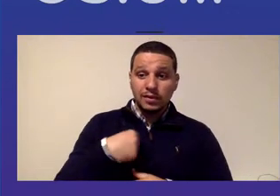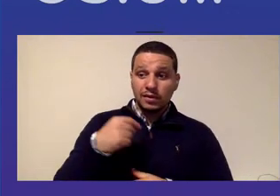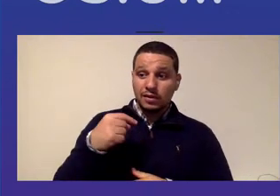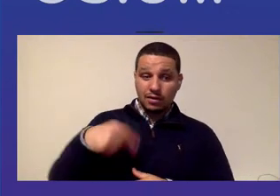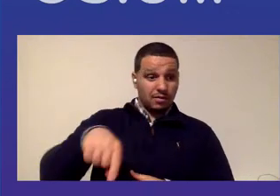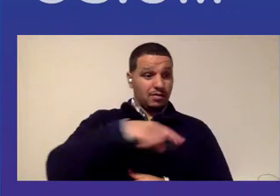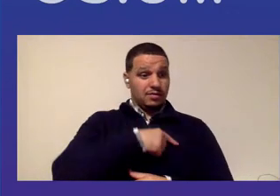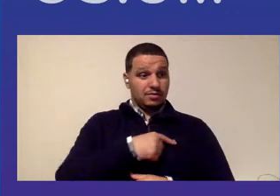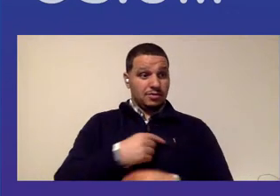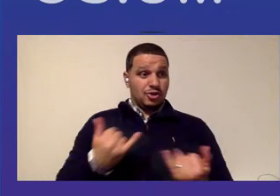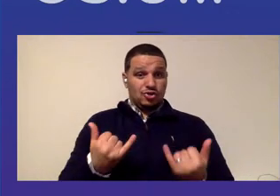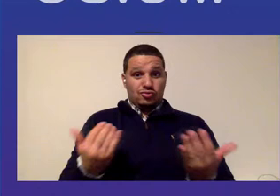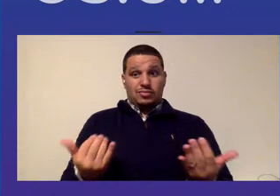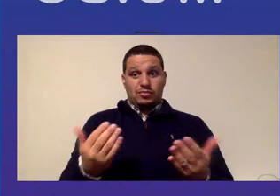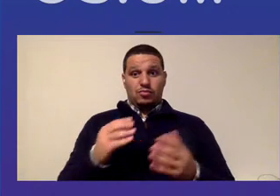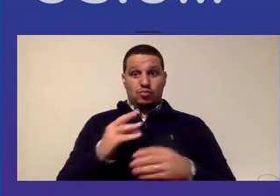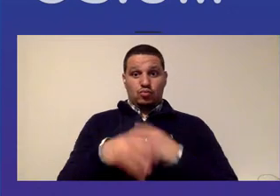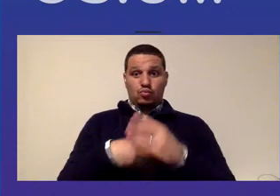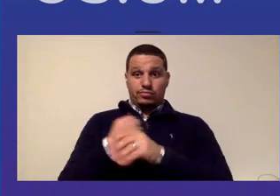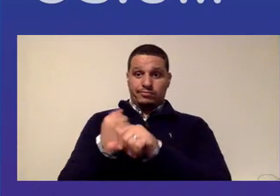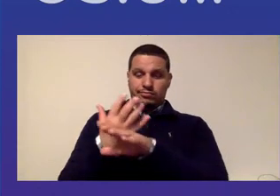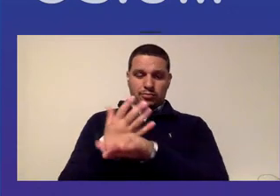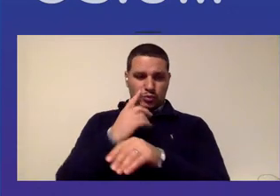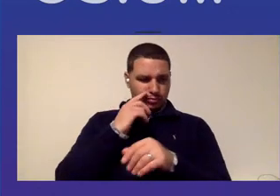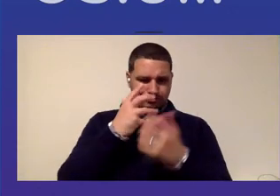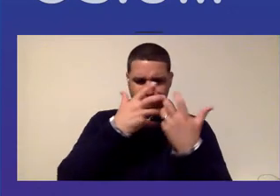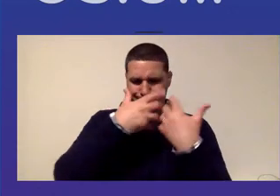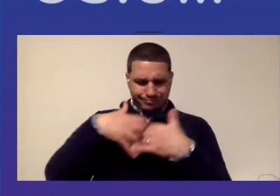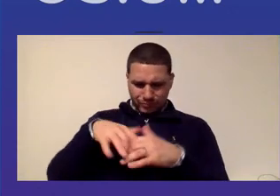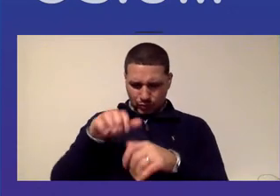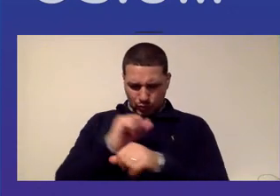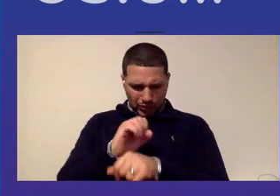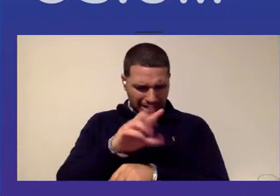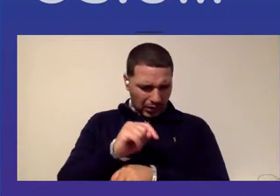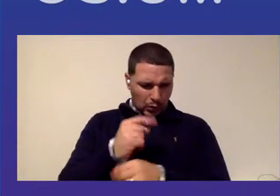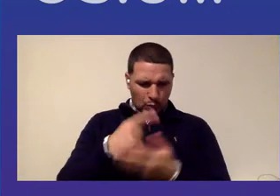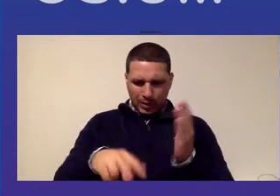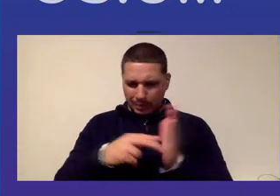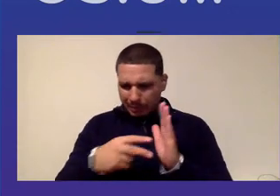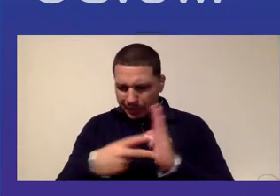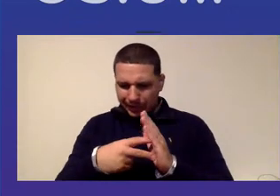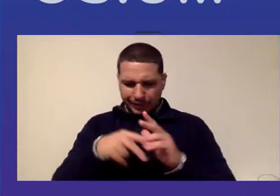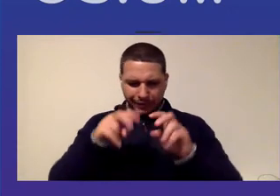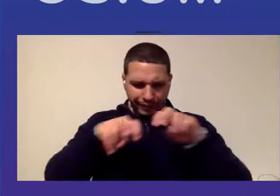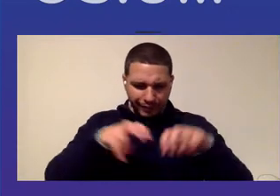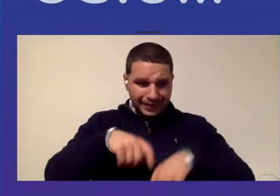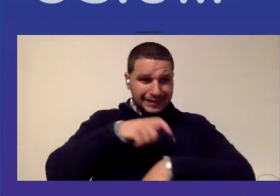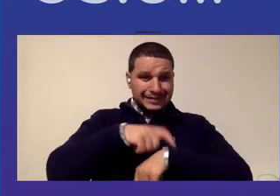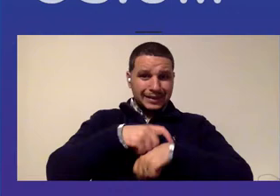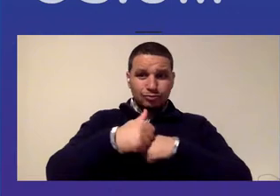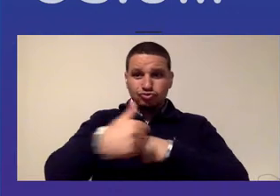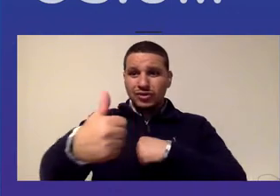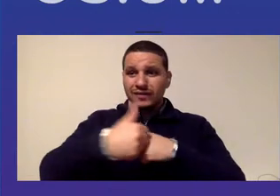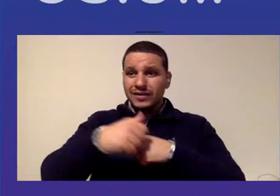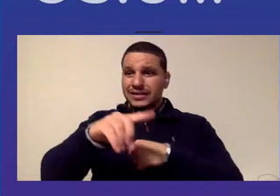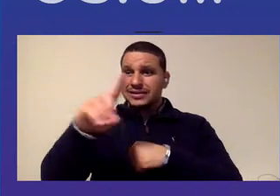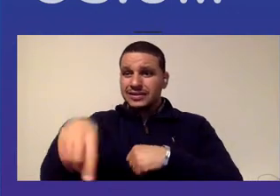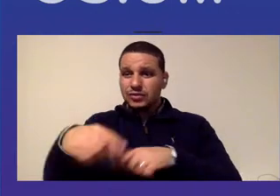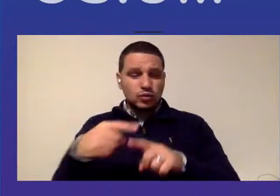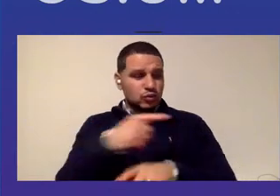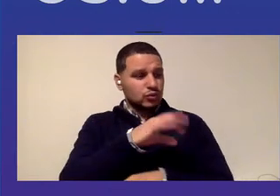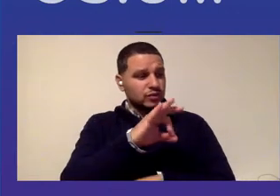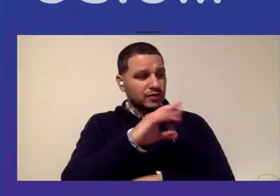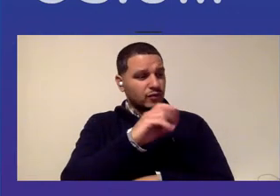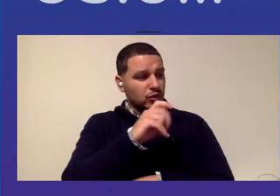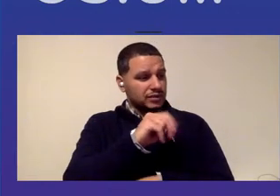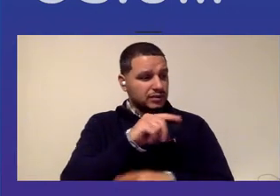present, working it all out. What does it mean? Time traveling from Detroit to Ferguson to New York to